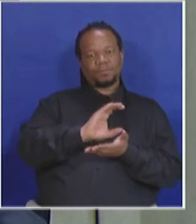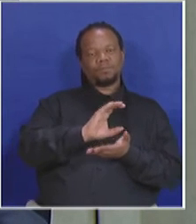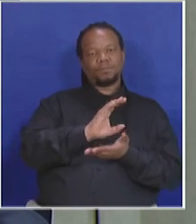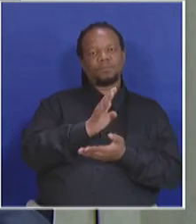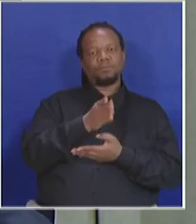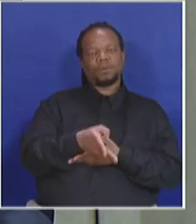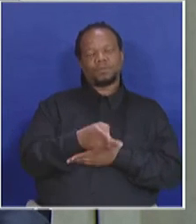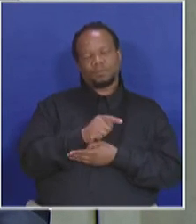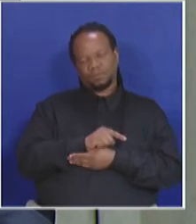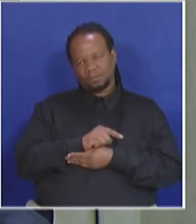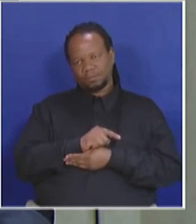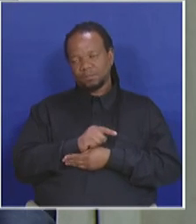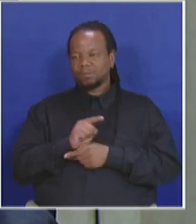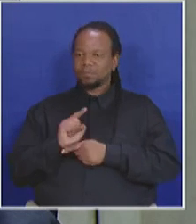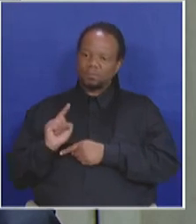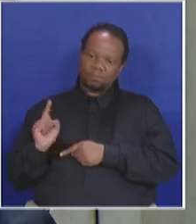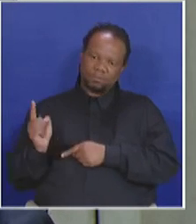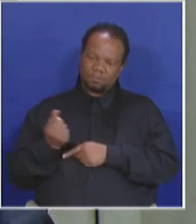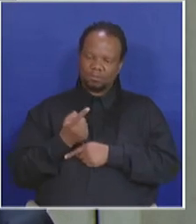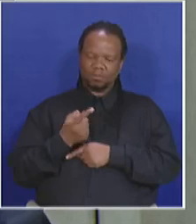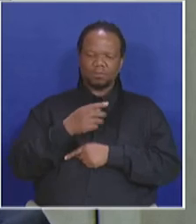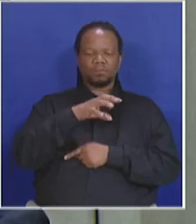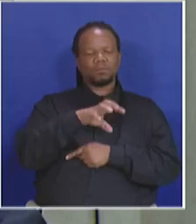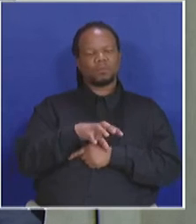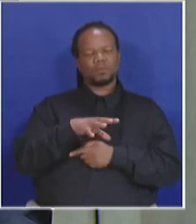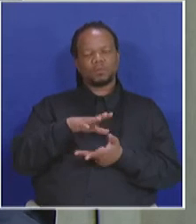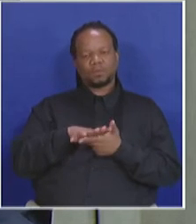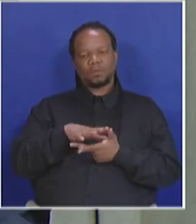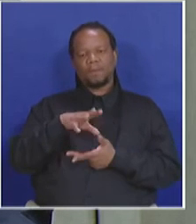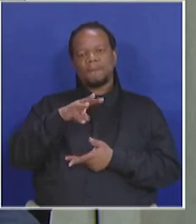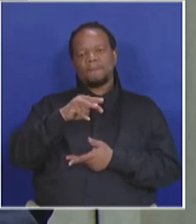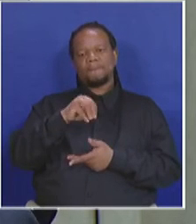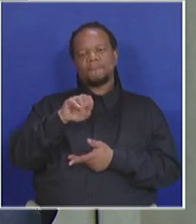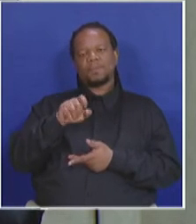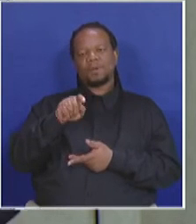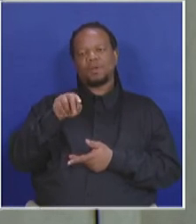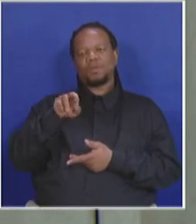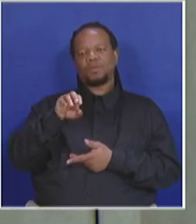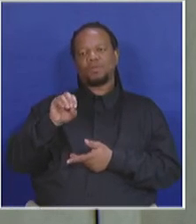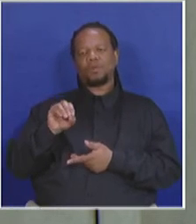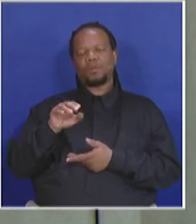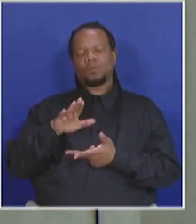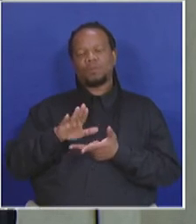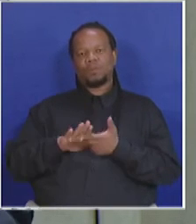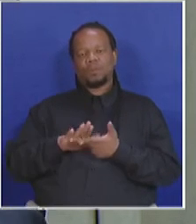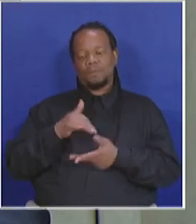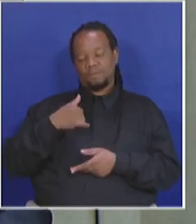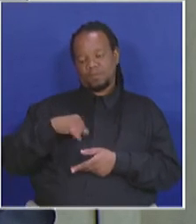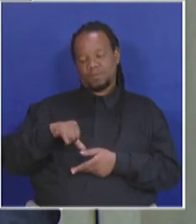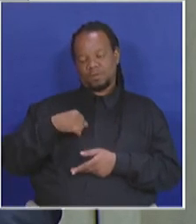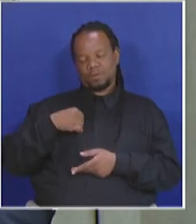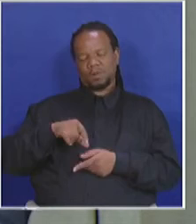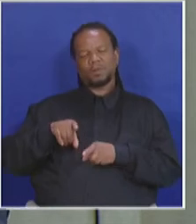to engage every province, metros, and indeed local municipalities to check that they are shifting more